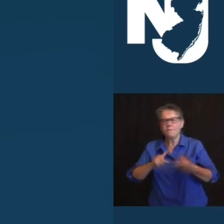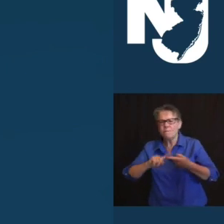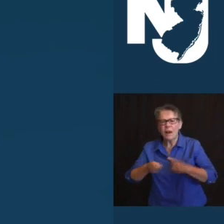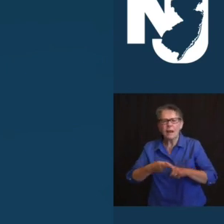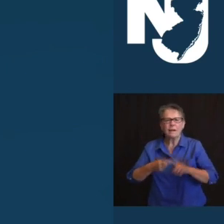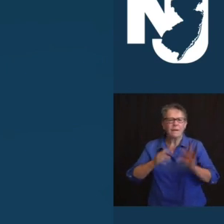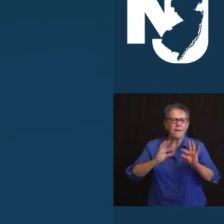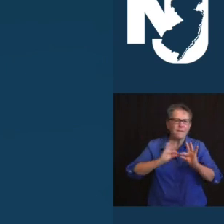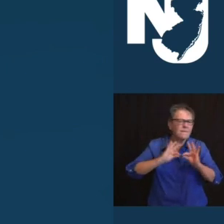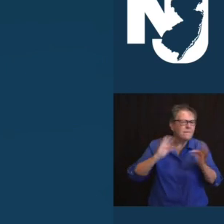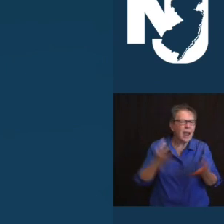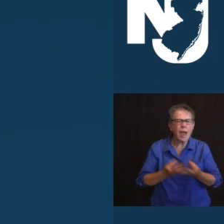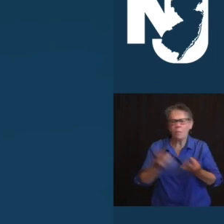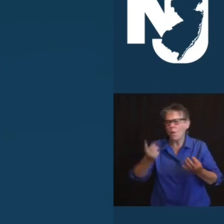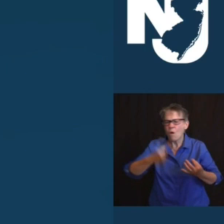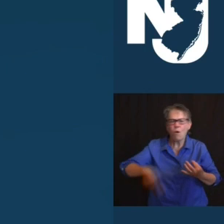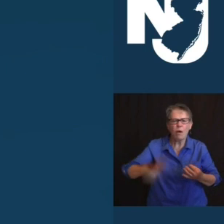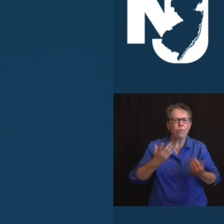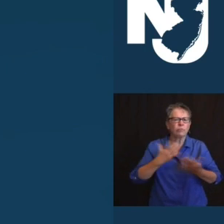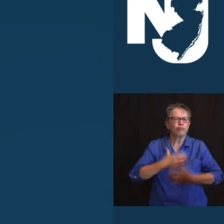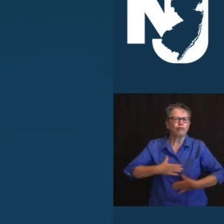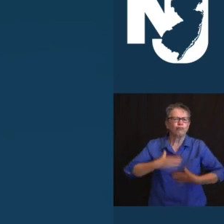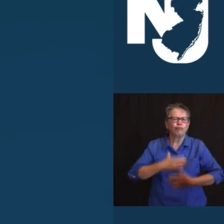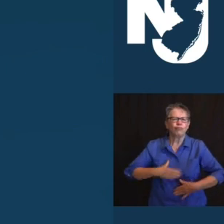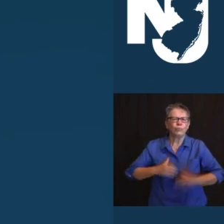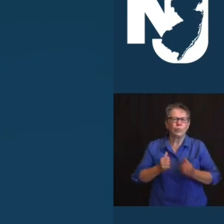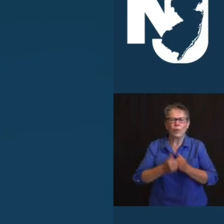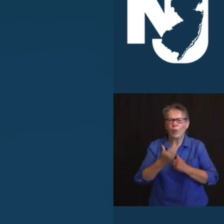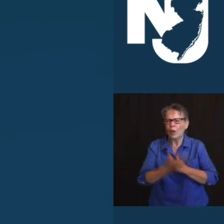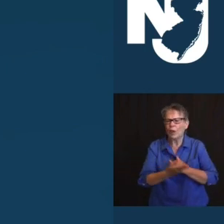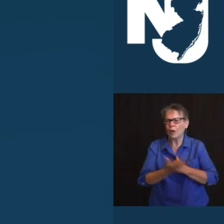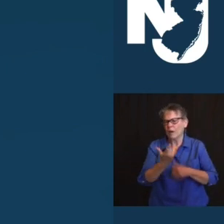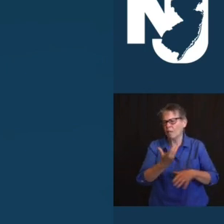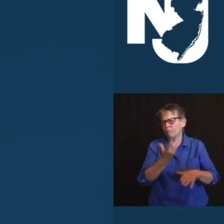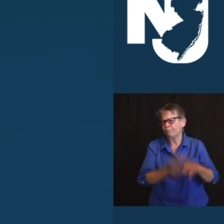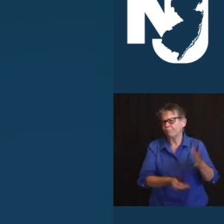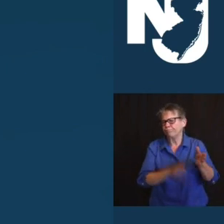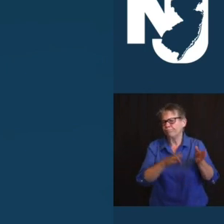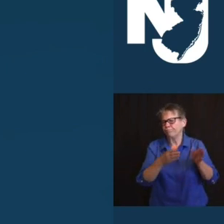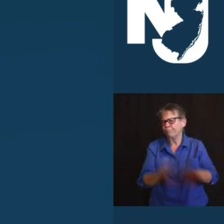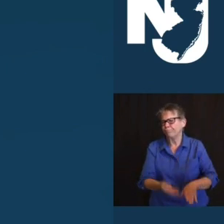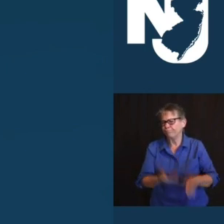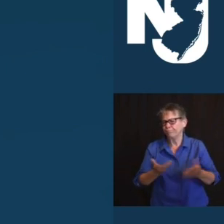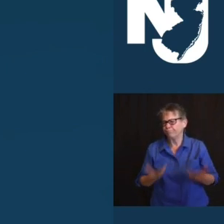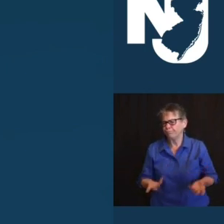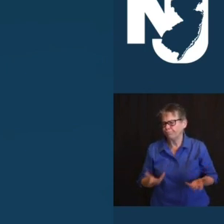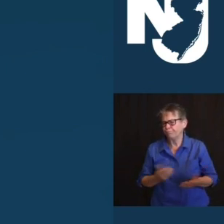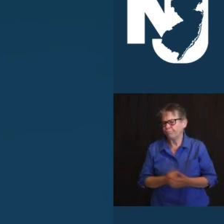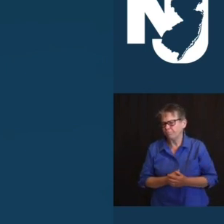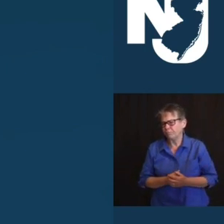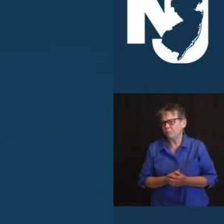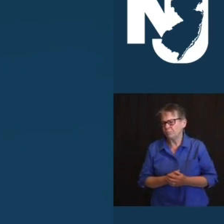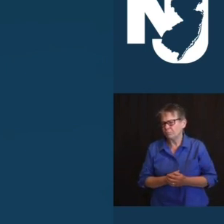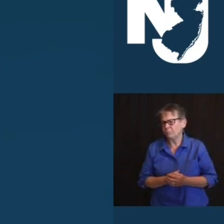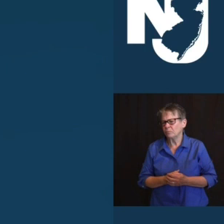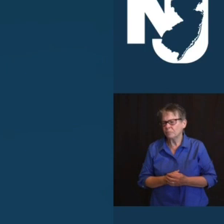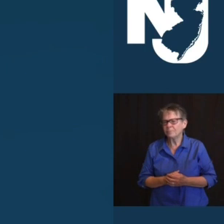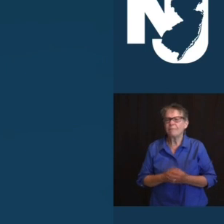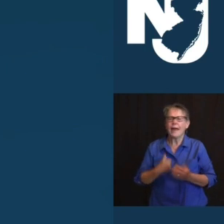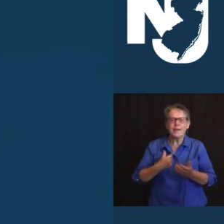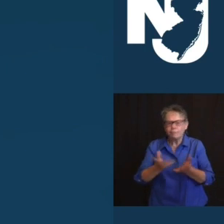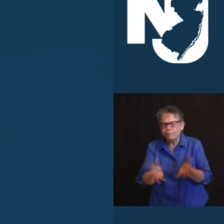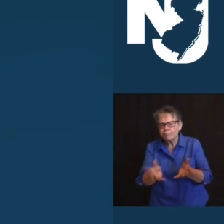Barry, Gerald, and Laura, and I had the great honor of speaking with Laura. And when I asked how she's doing, how are they